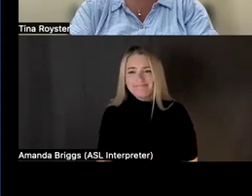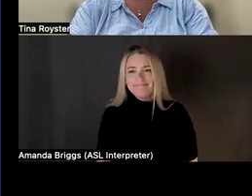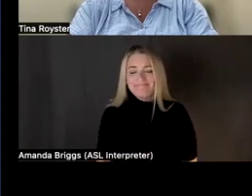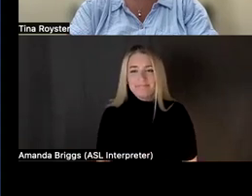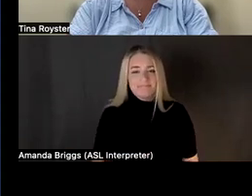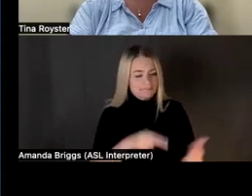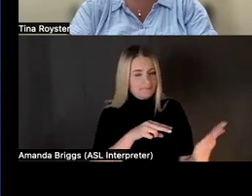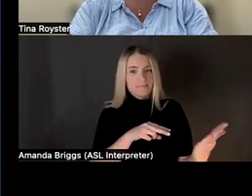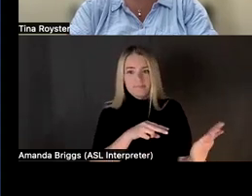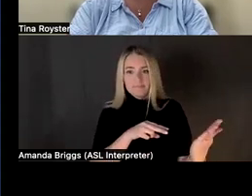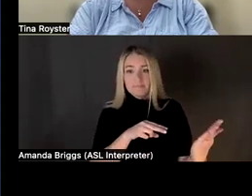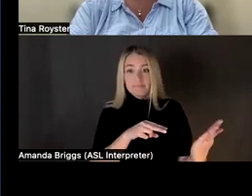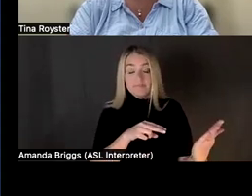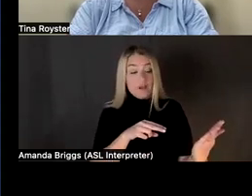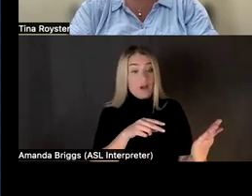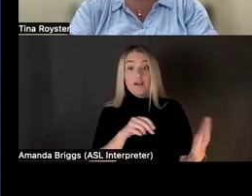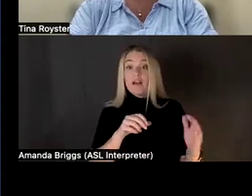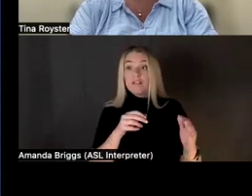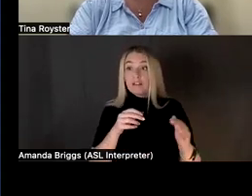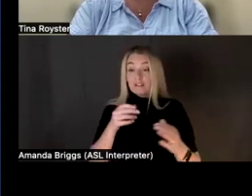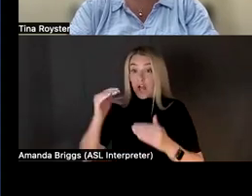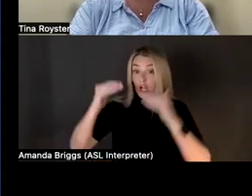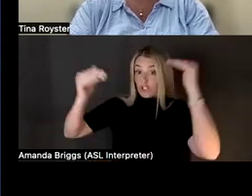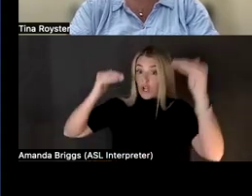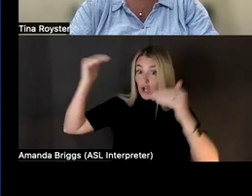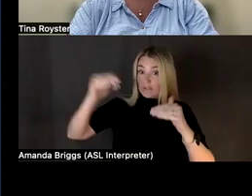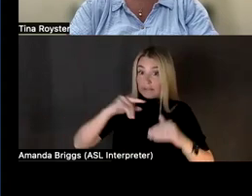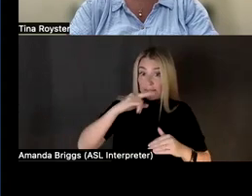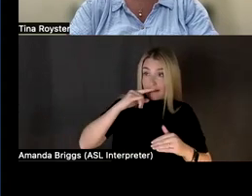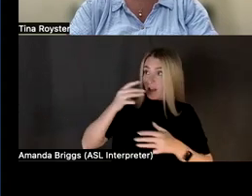able to trust adults,